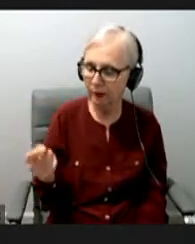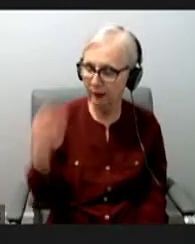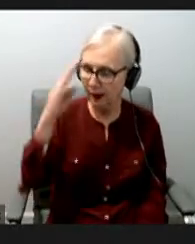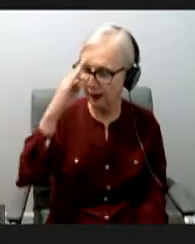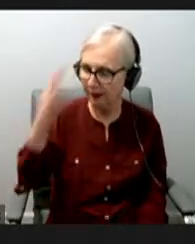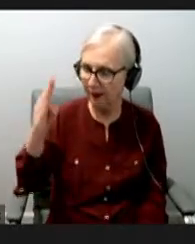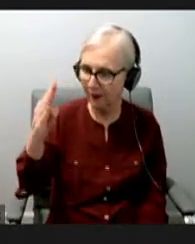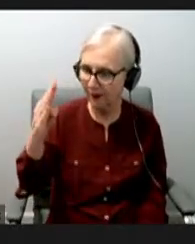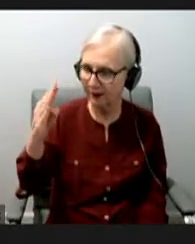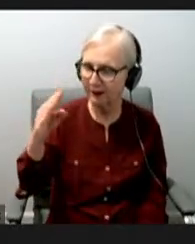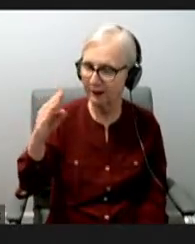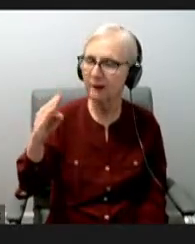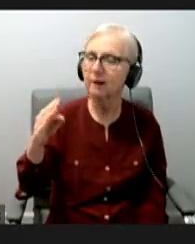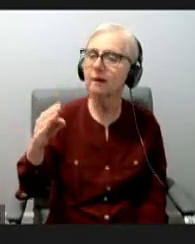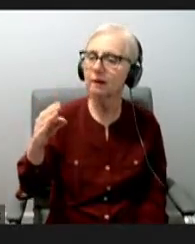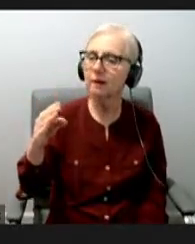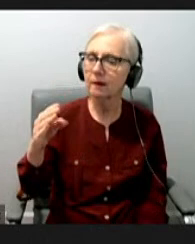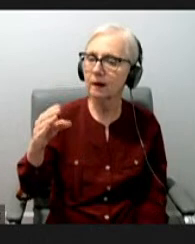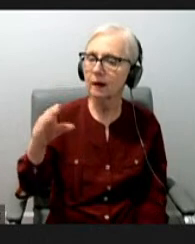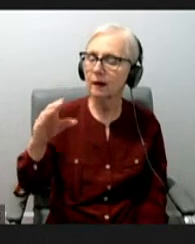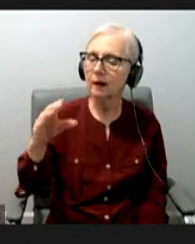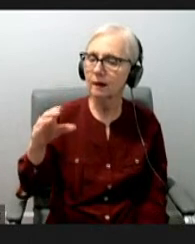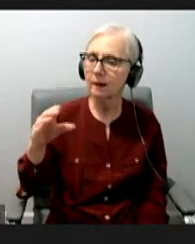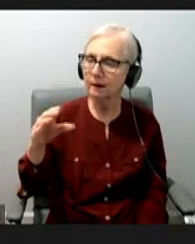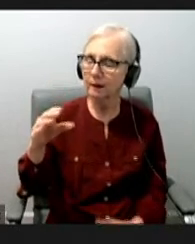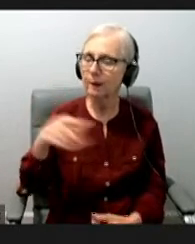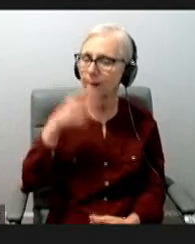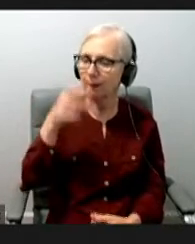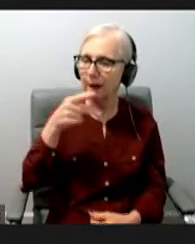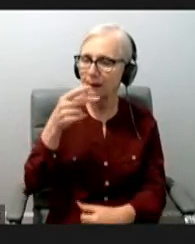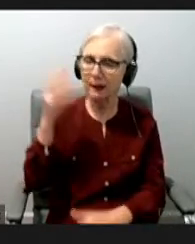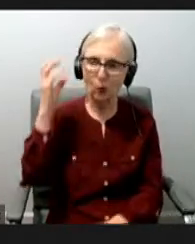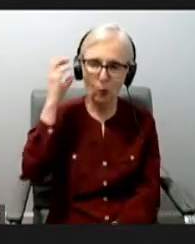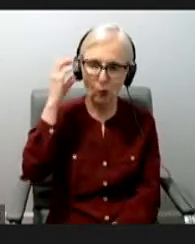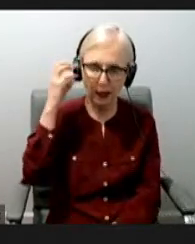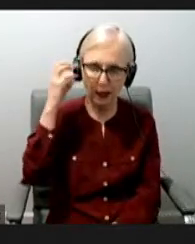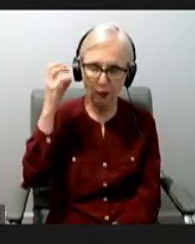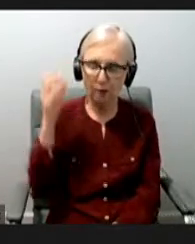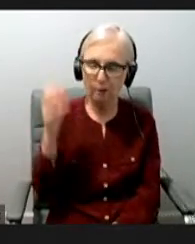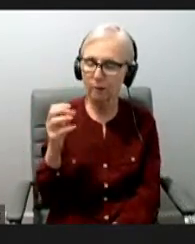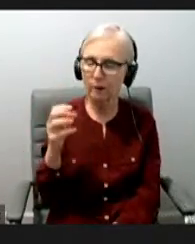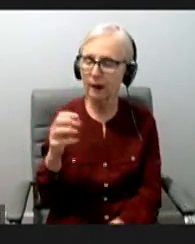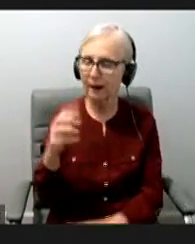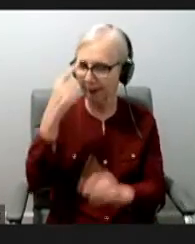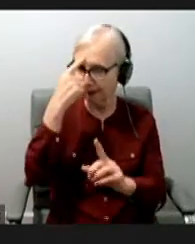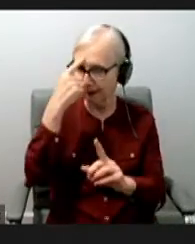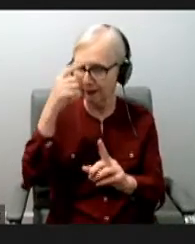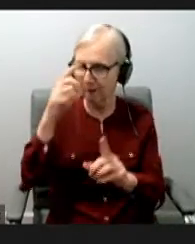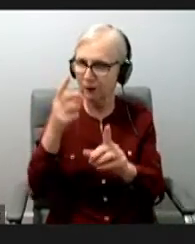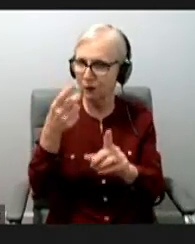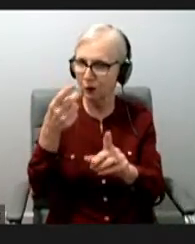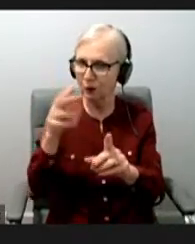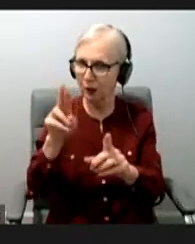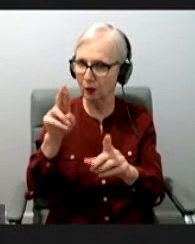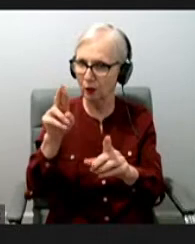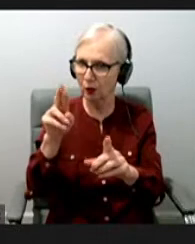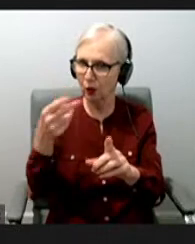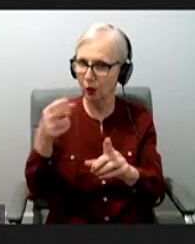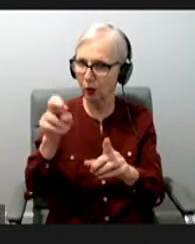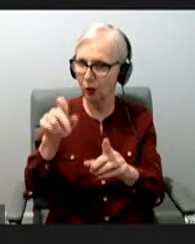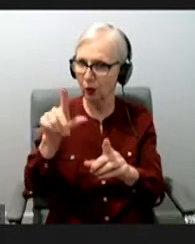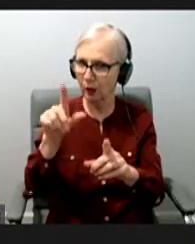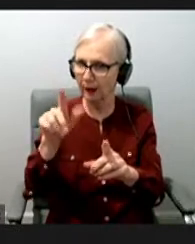Hi, John Daly, Colorado Public Radio. Thanks for taking our questions. I think there's a question for Dr. Hurley, although it could be for both. How